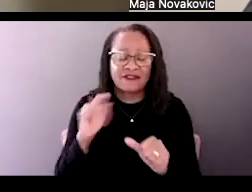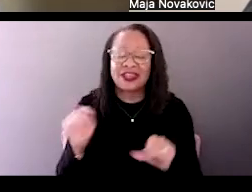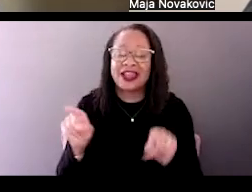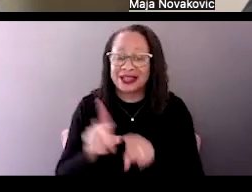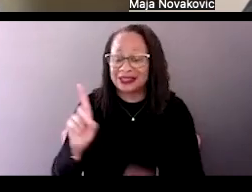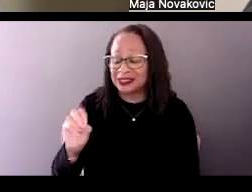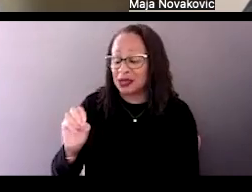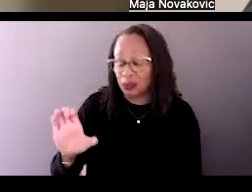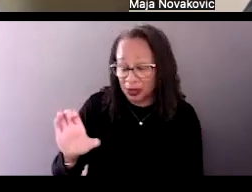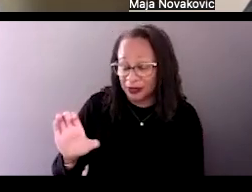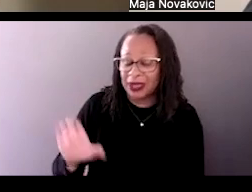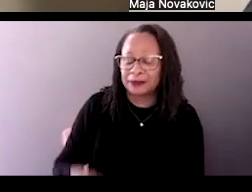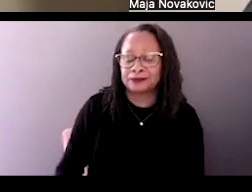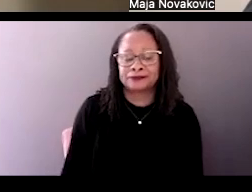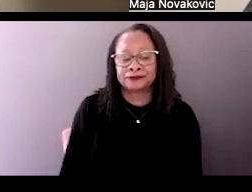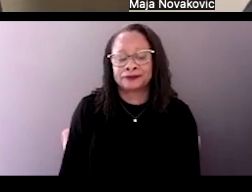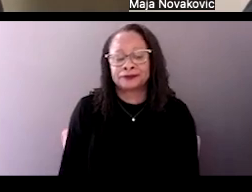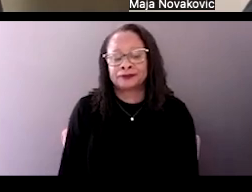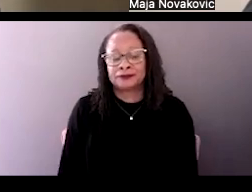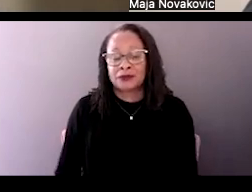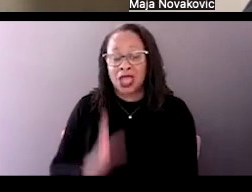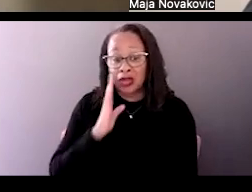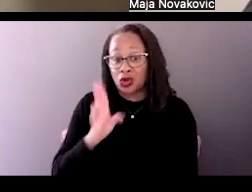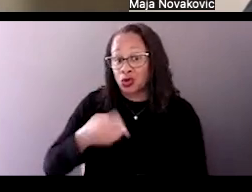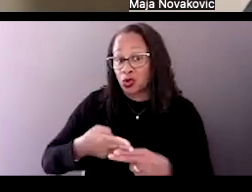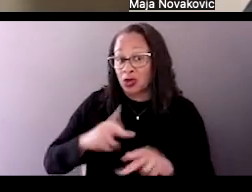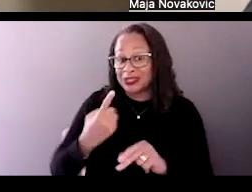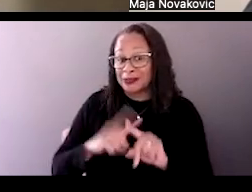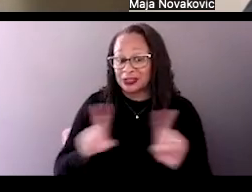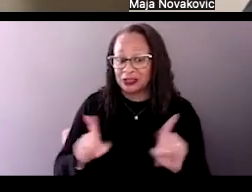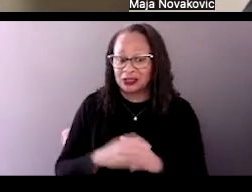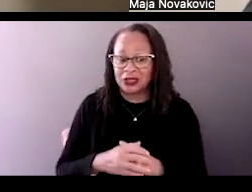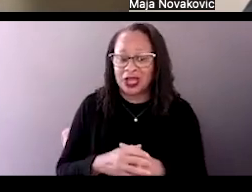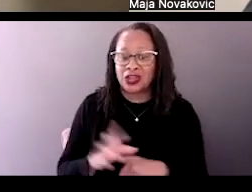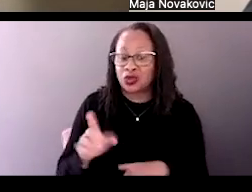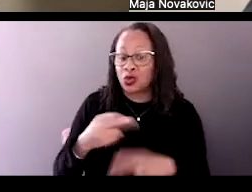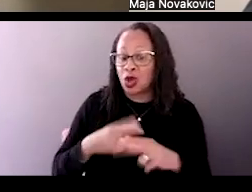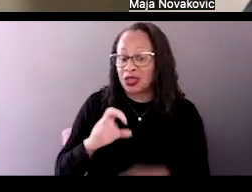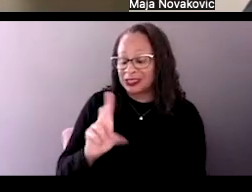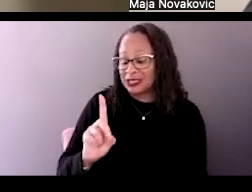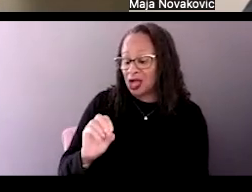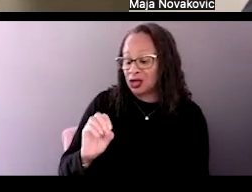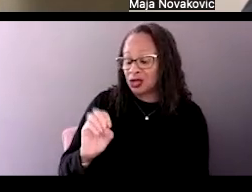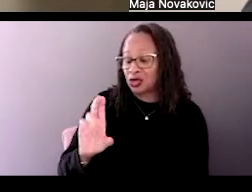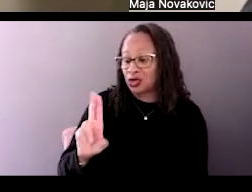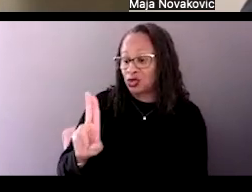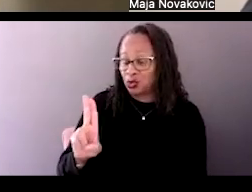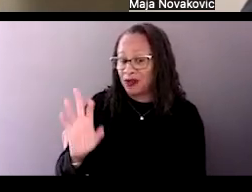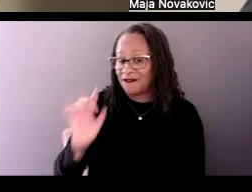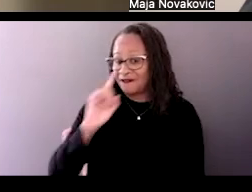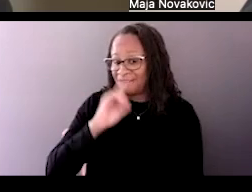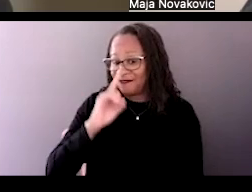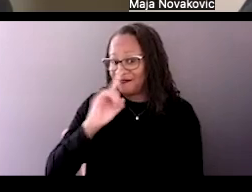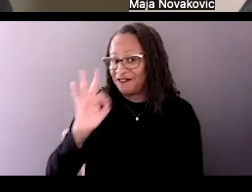documentary. But I know you're calling it something different. You call it docu-fiction. Can you explain that to me?